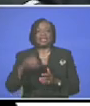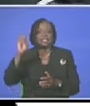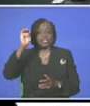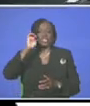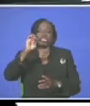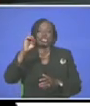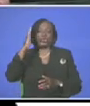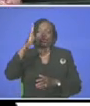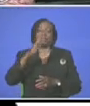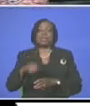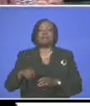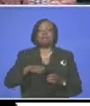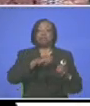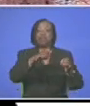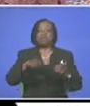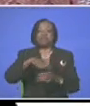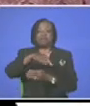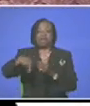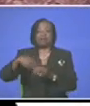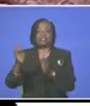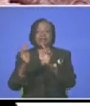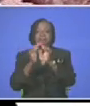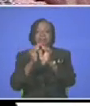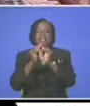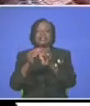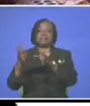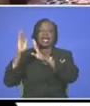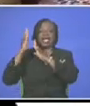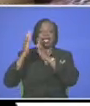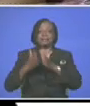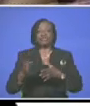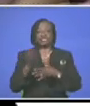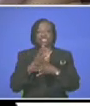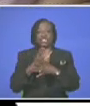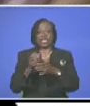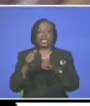Bahamians who share in her success. For the ZNS News Network, I'm Charles Fisher.